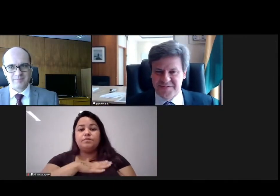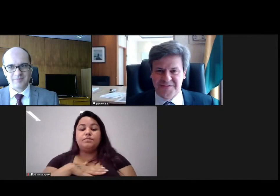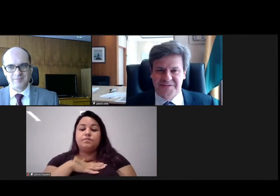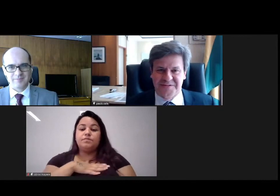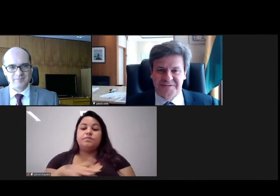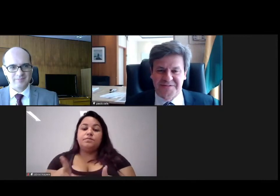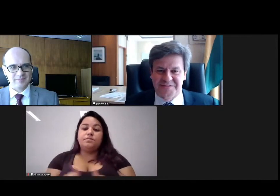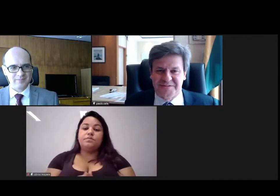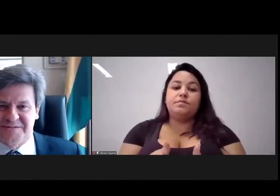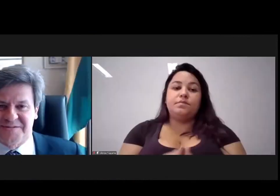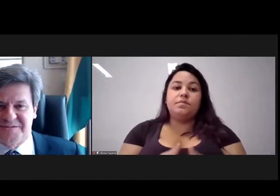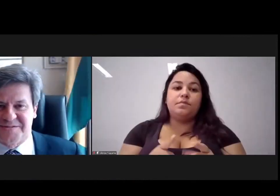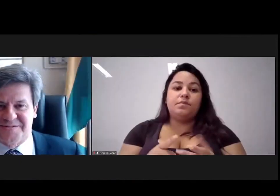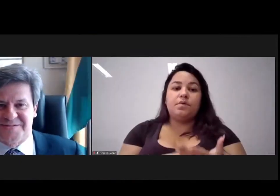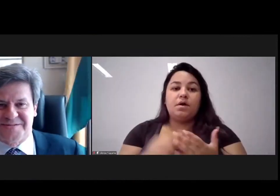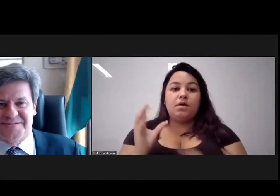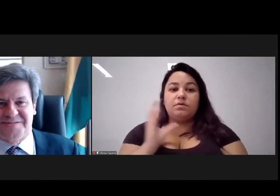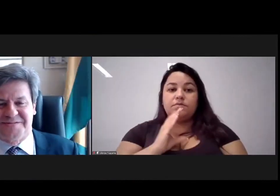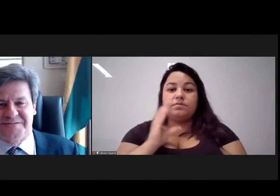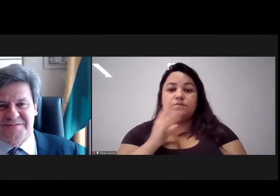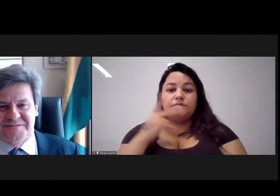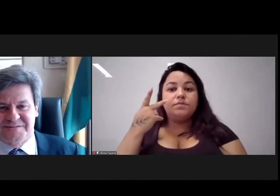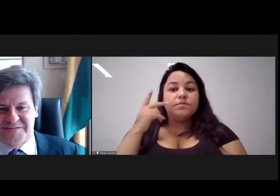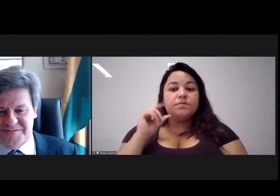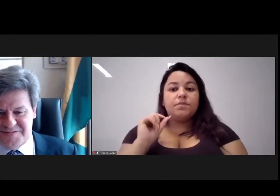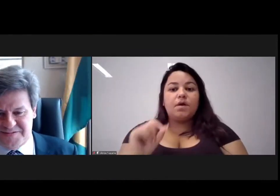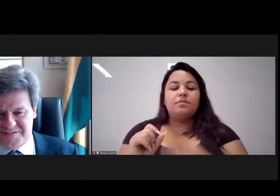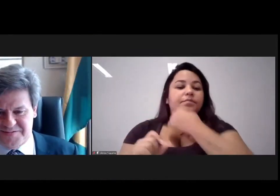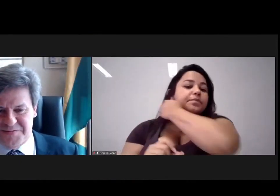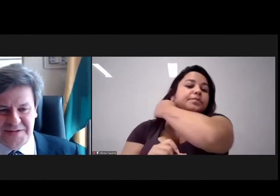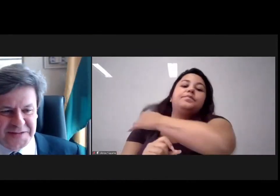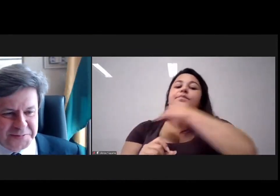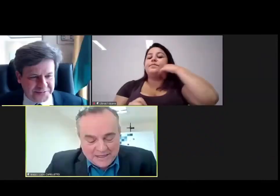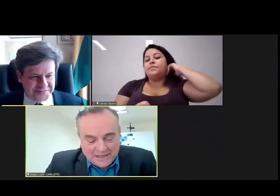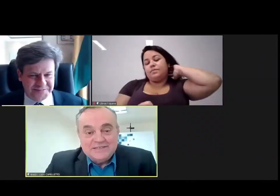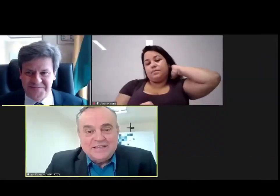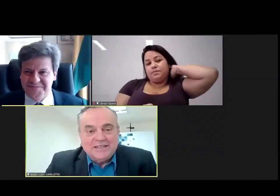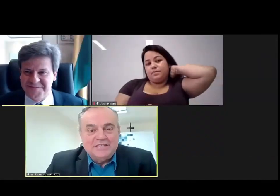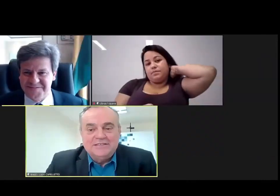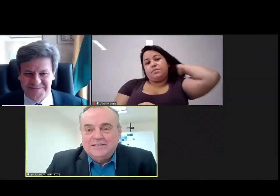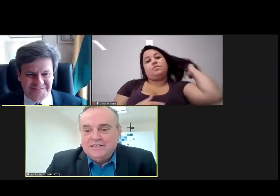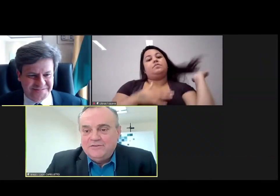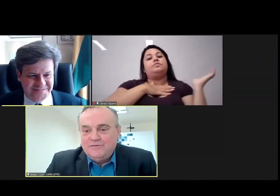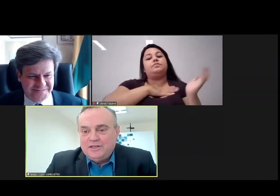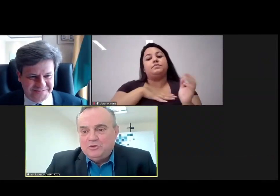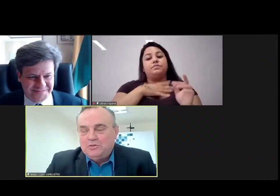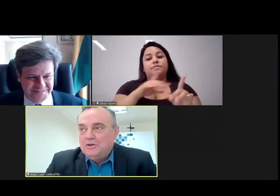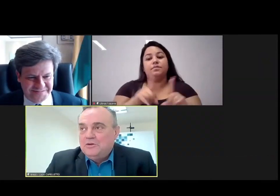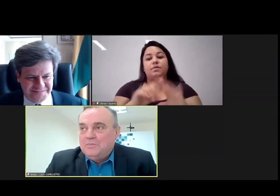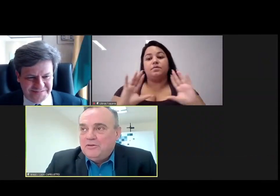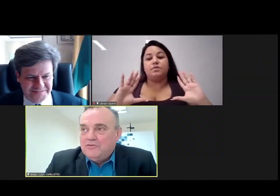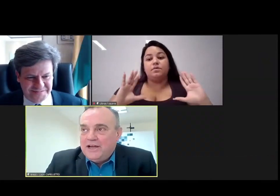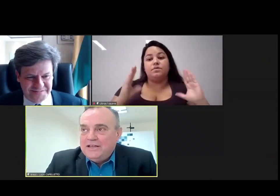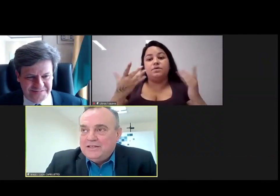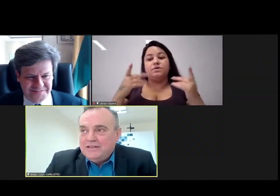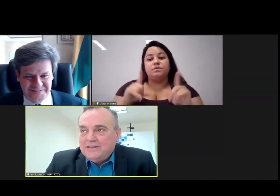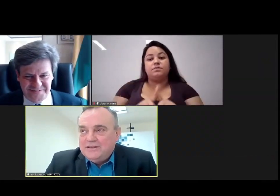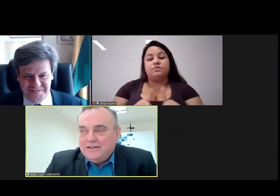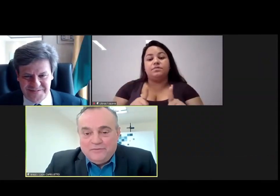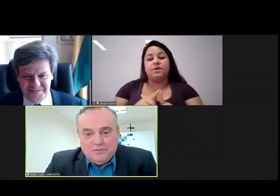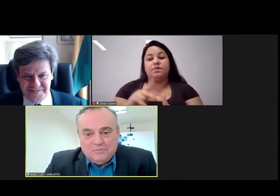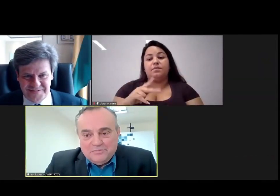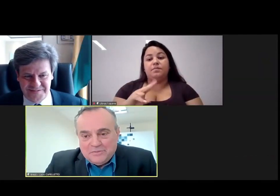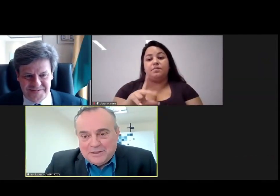it's a pleasure to be here. I'll try to go fast.